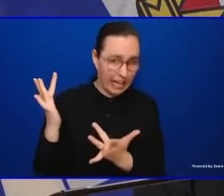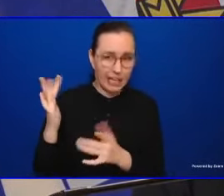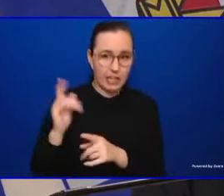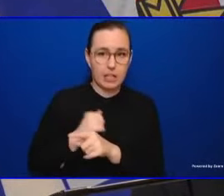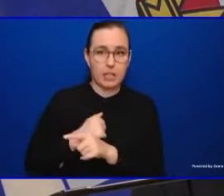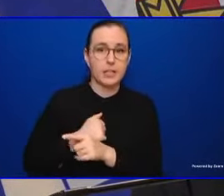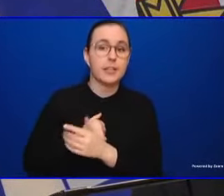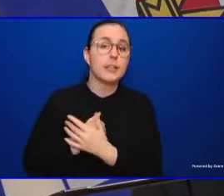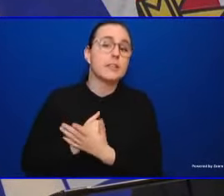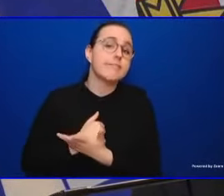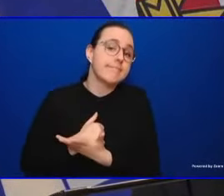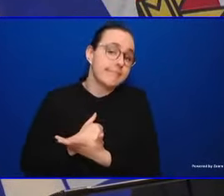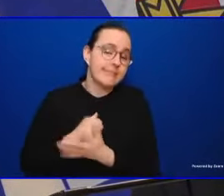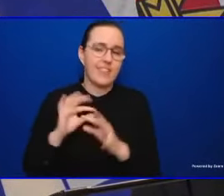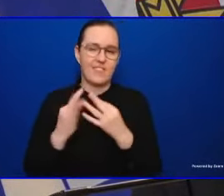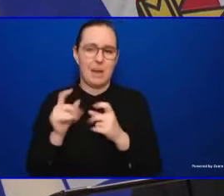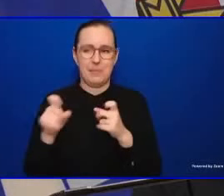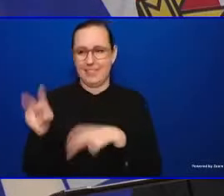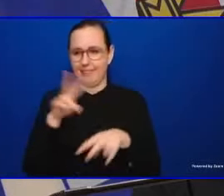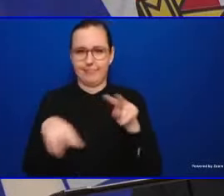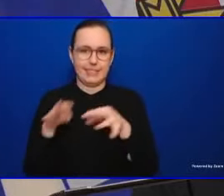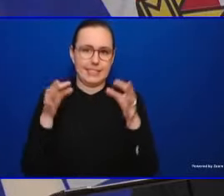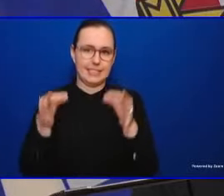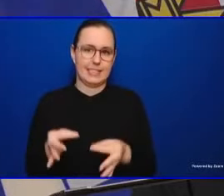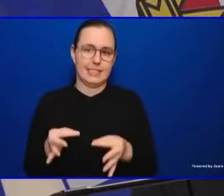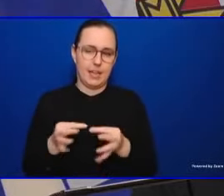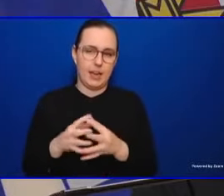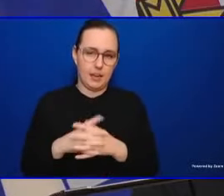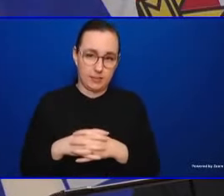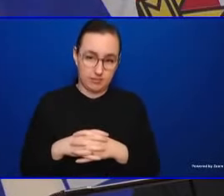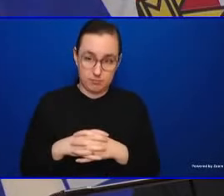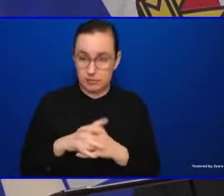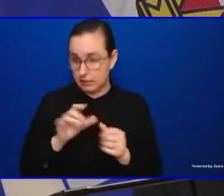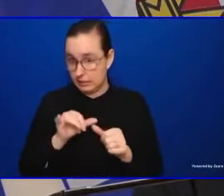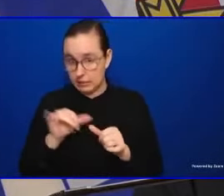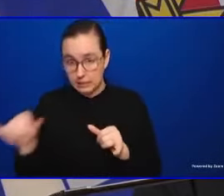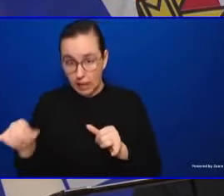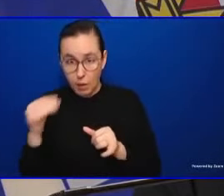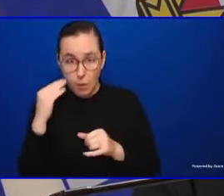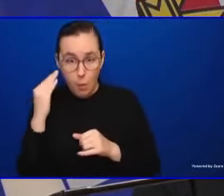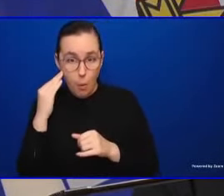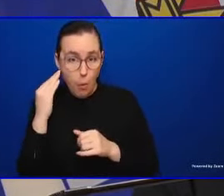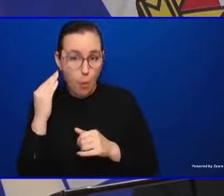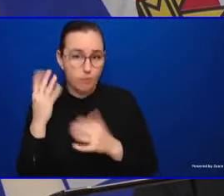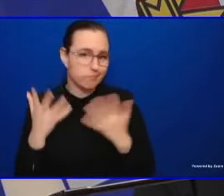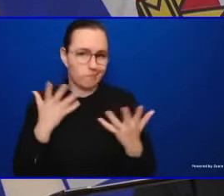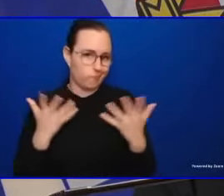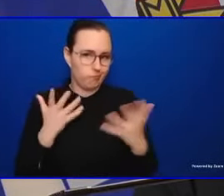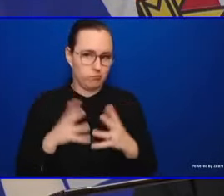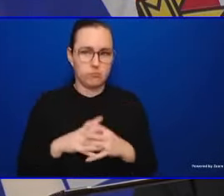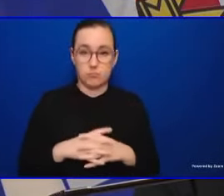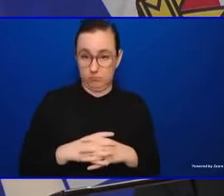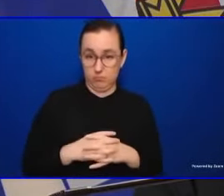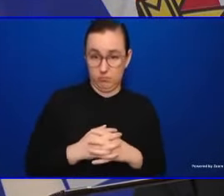whether they want to keep children home in those scenarios. Now we'll go to Vancouver for Minister Dix.